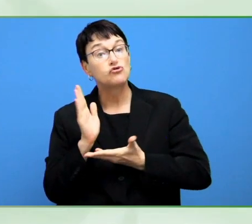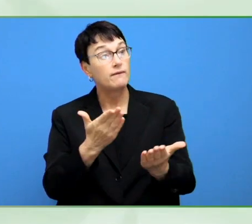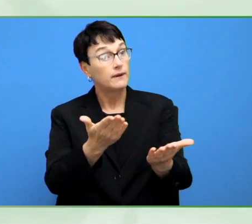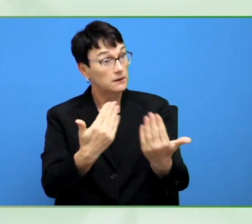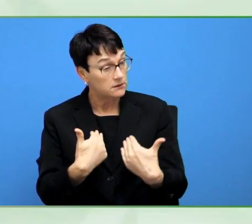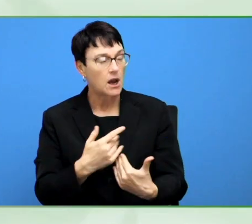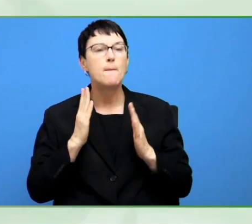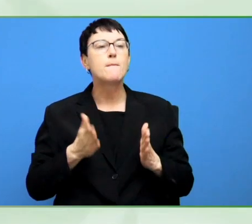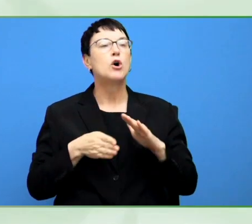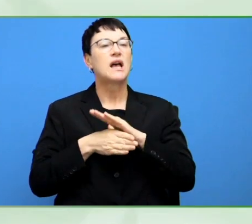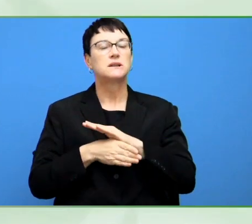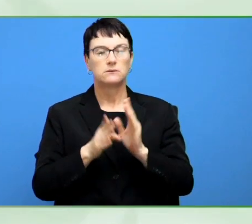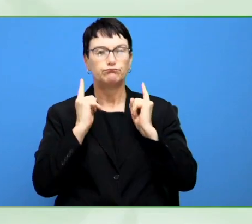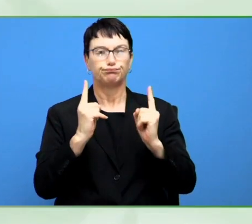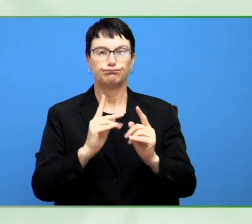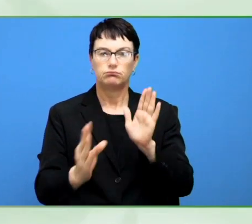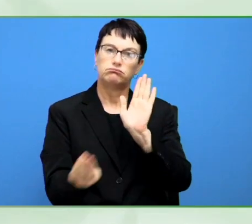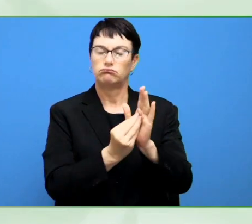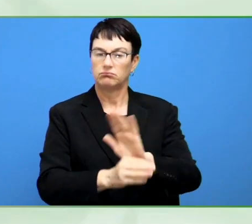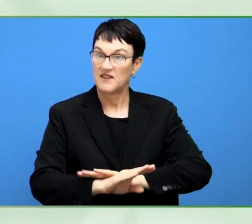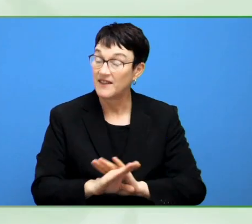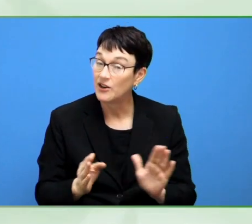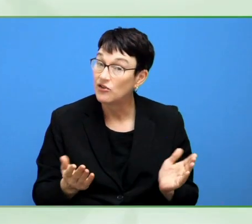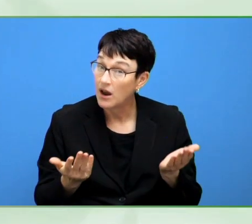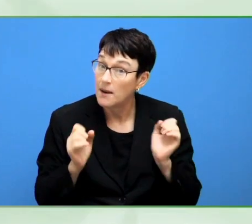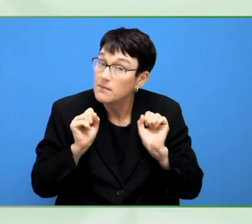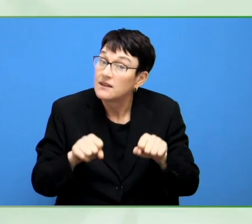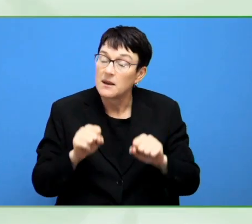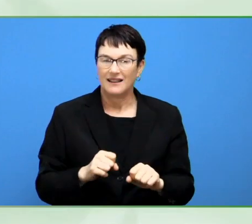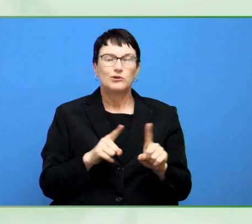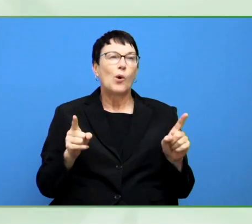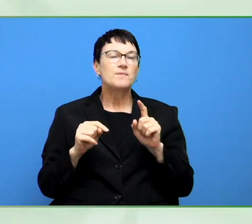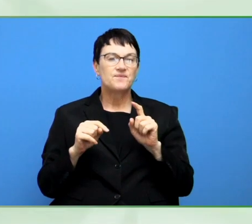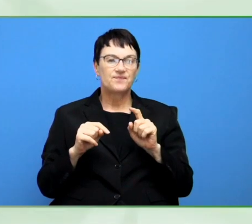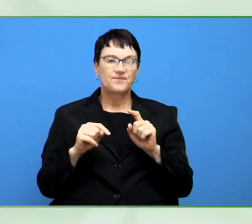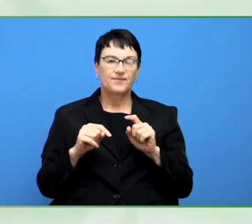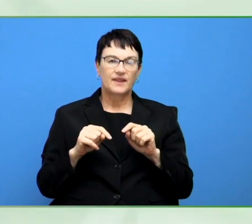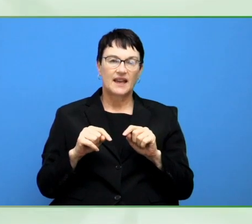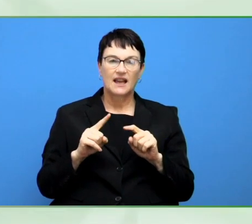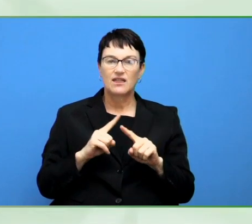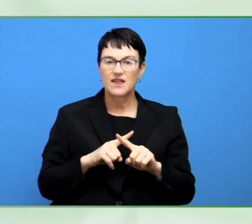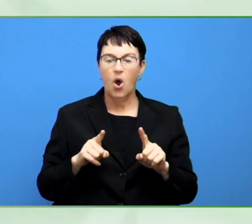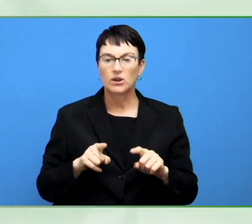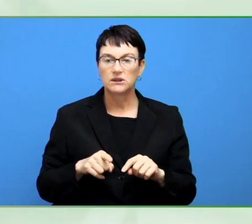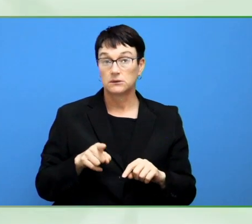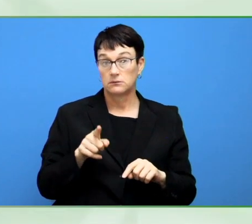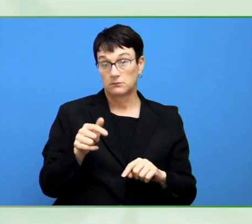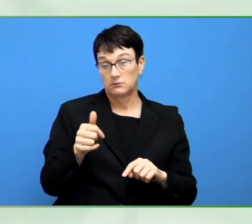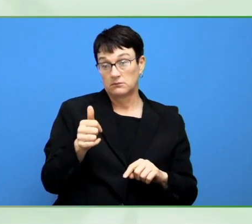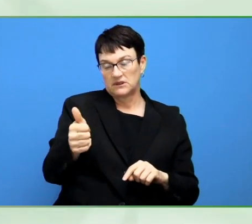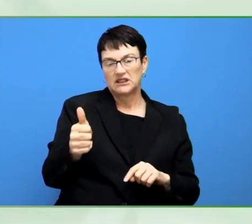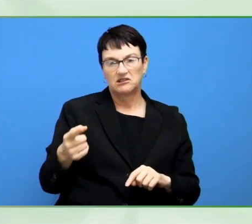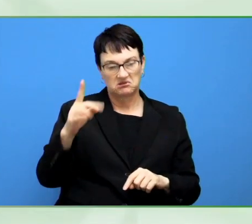just self-claimed certified products. We can actually assure a